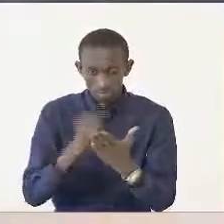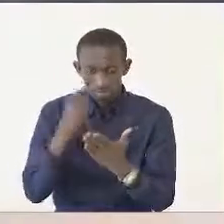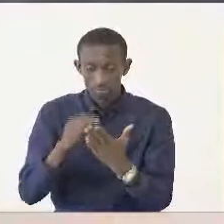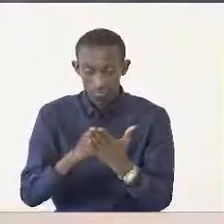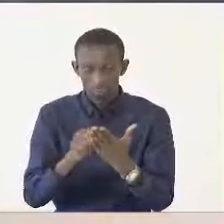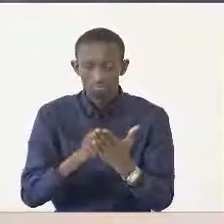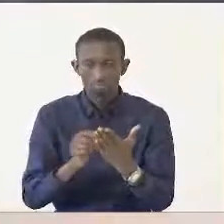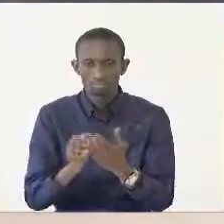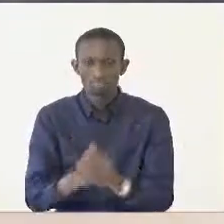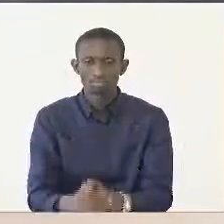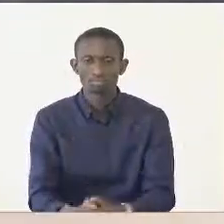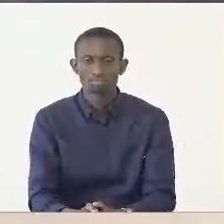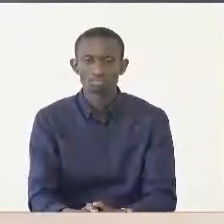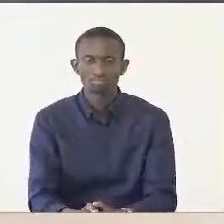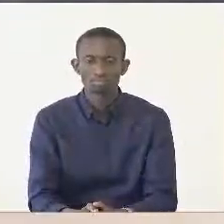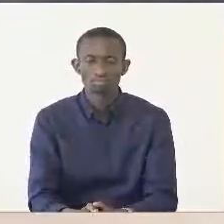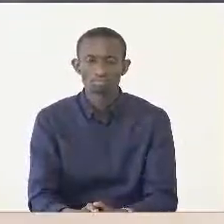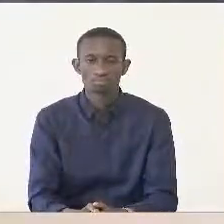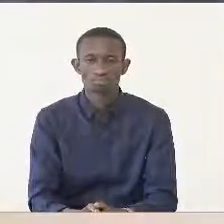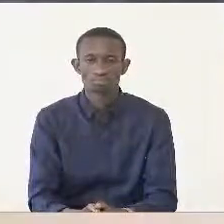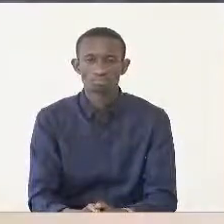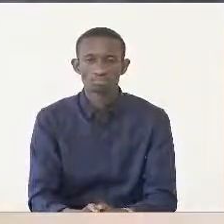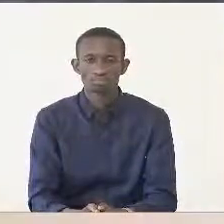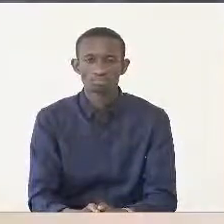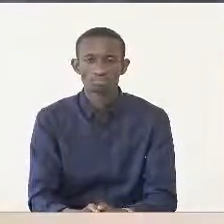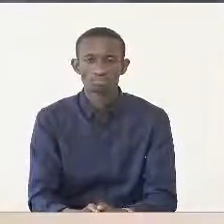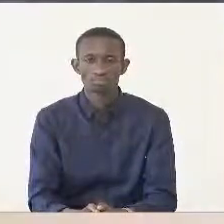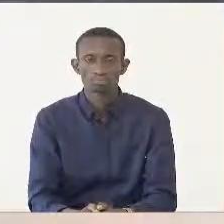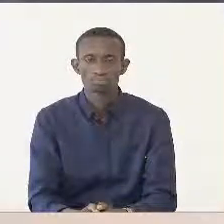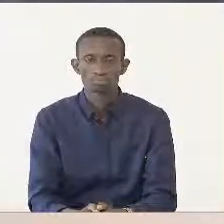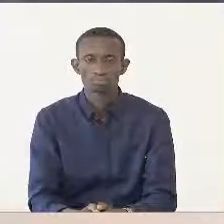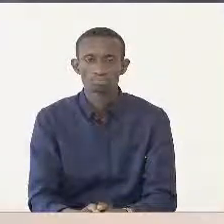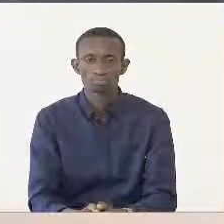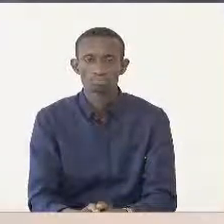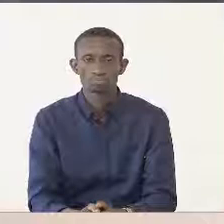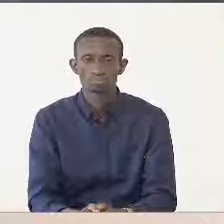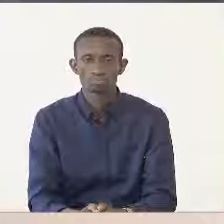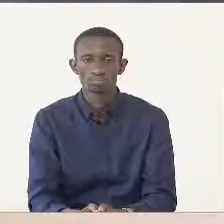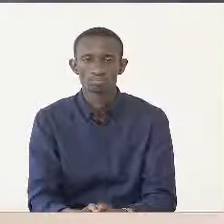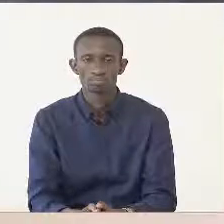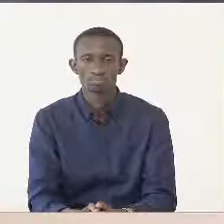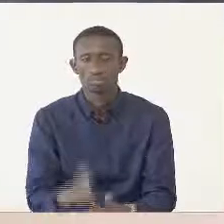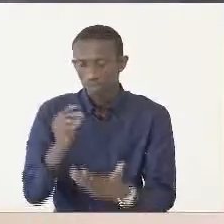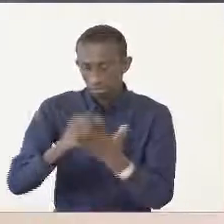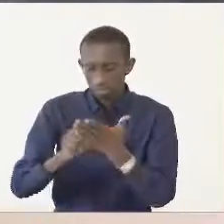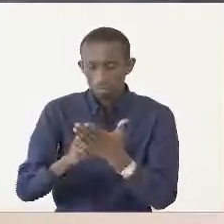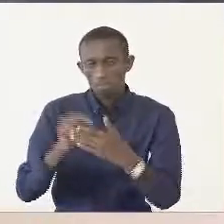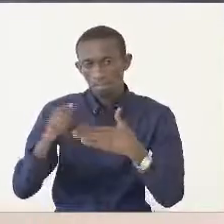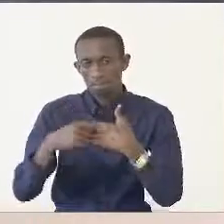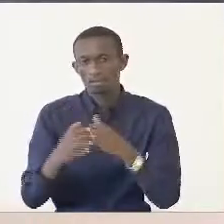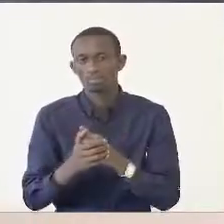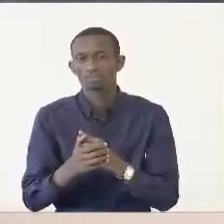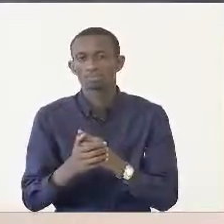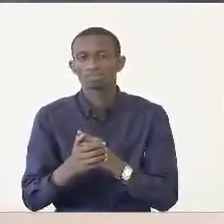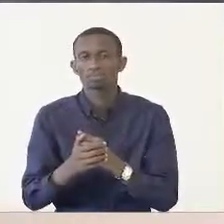have minus, this is minus square root 2, and